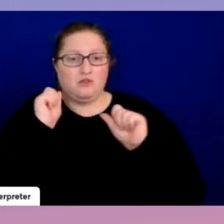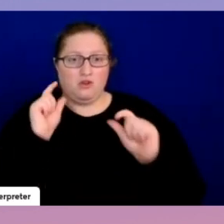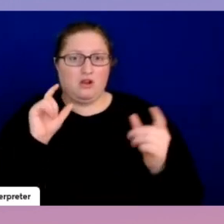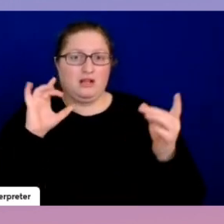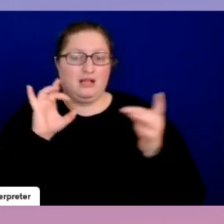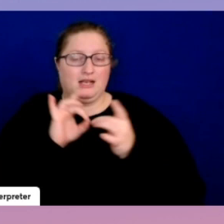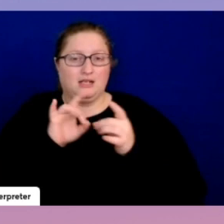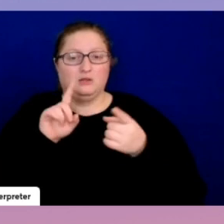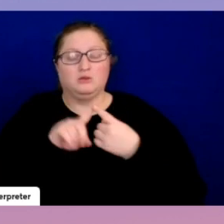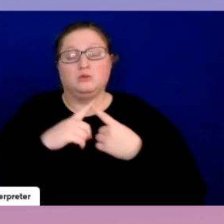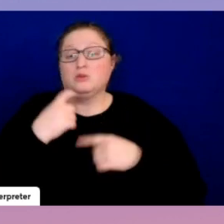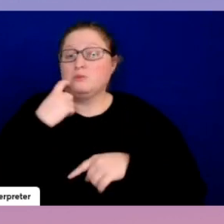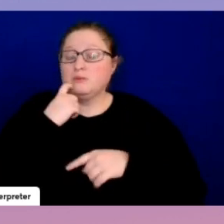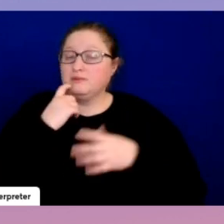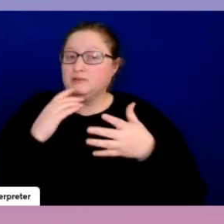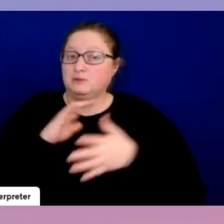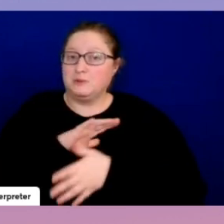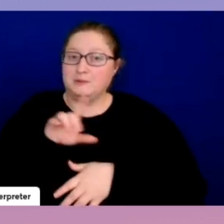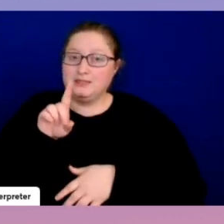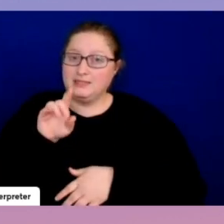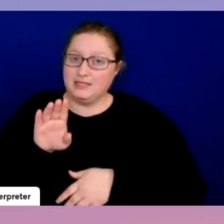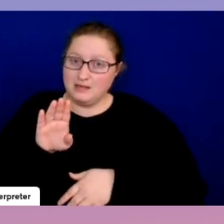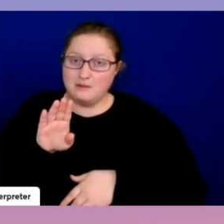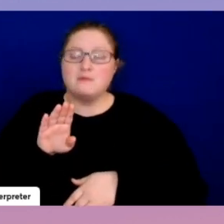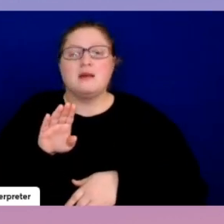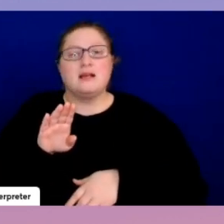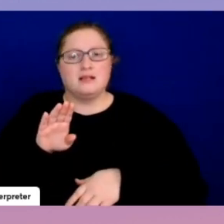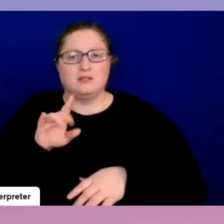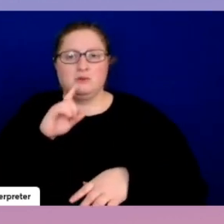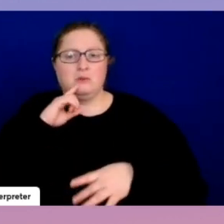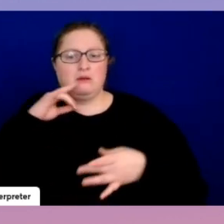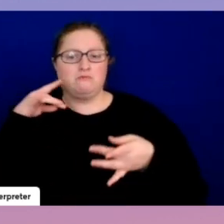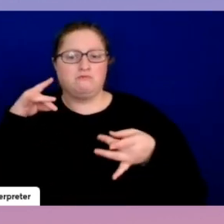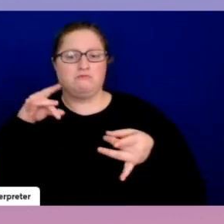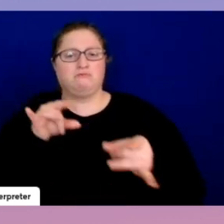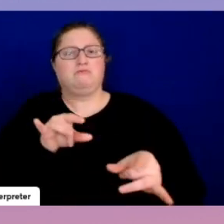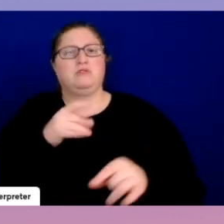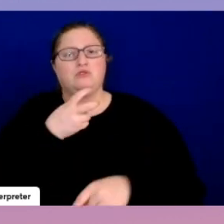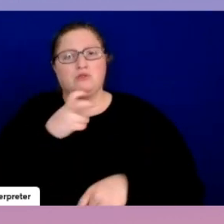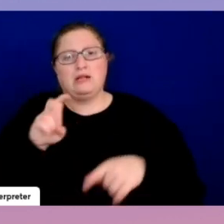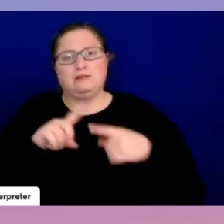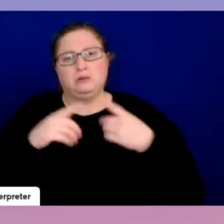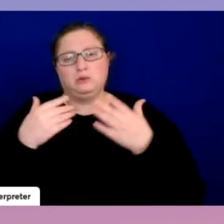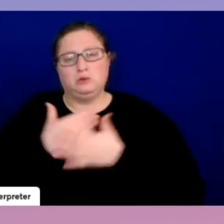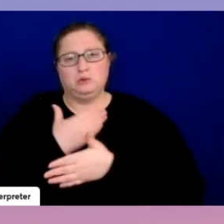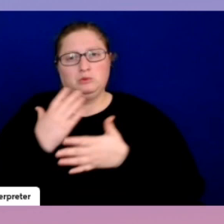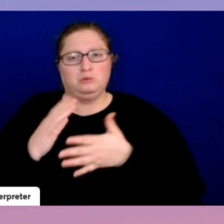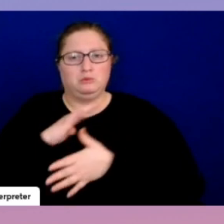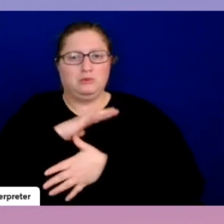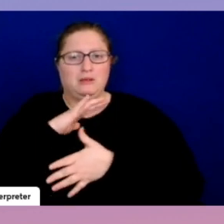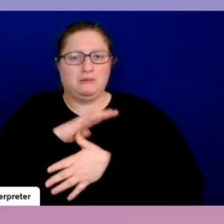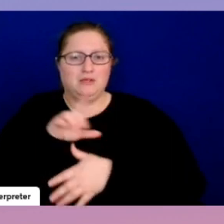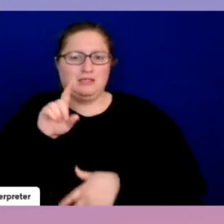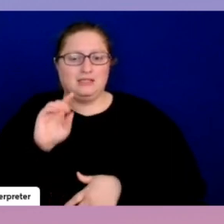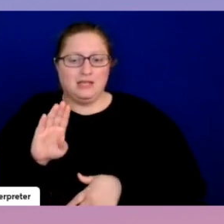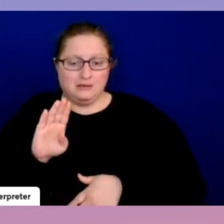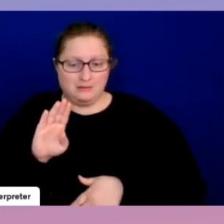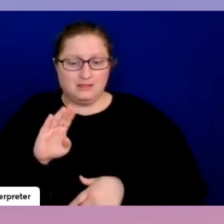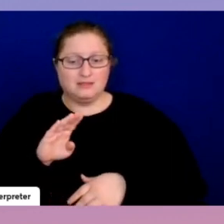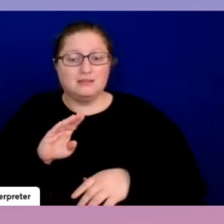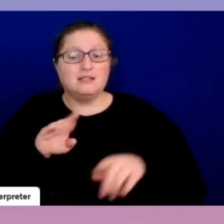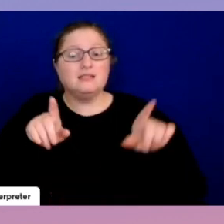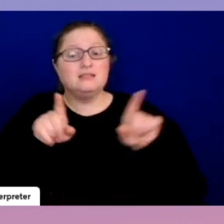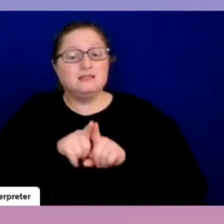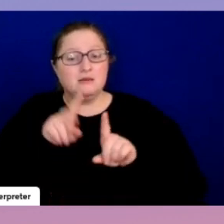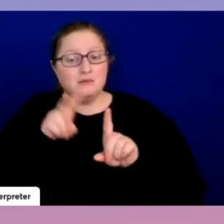previous primary database instance are seamlessly transferred over to the new primary database. The same does not apply for a regional